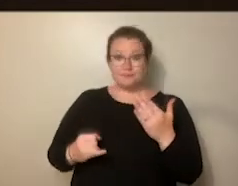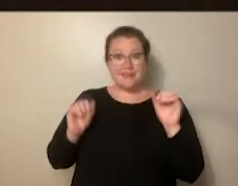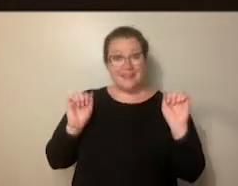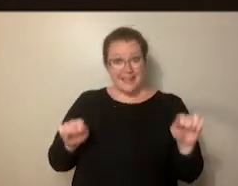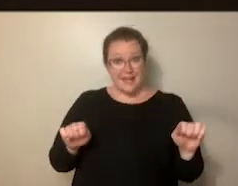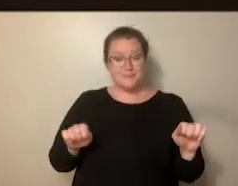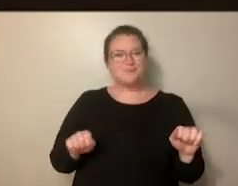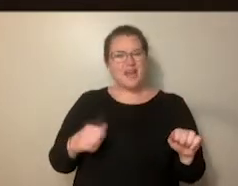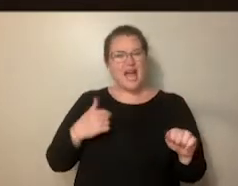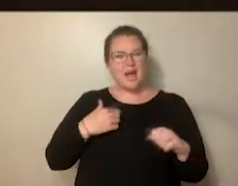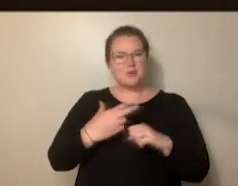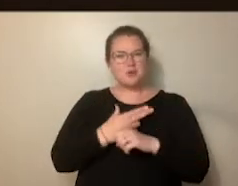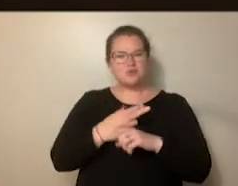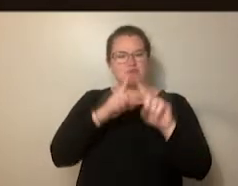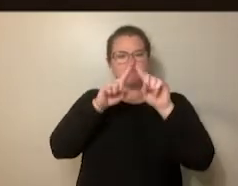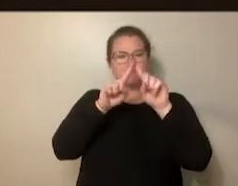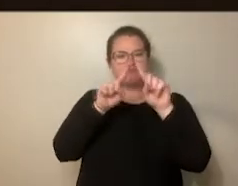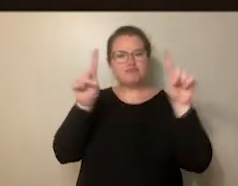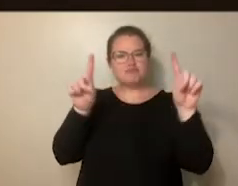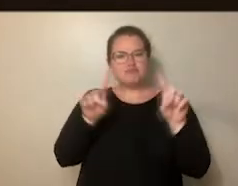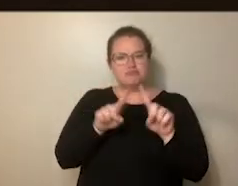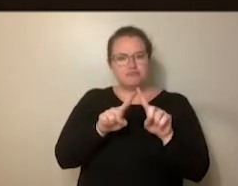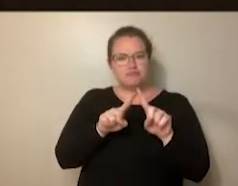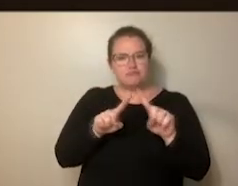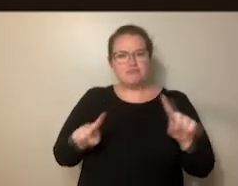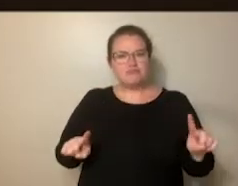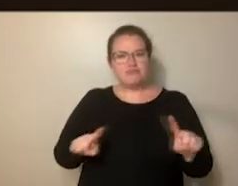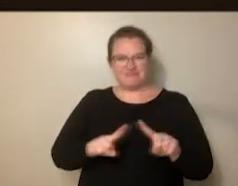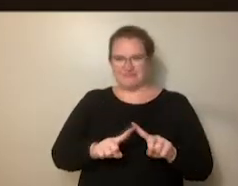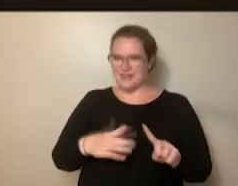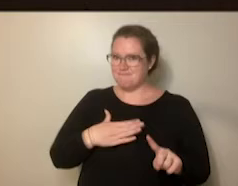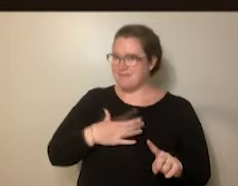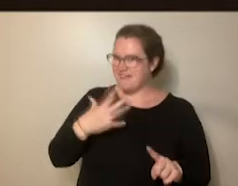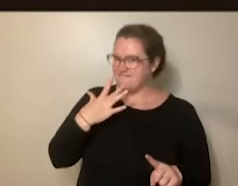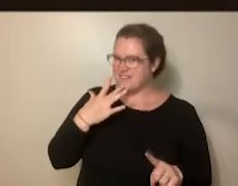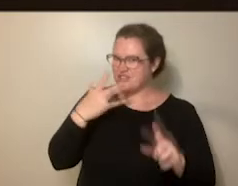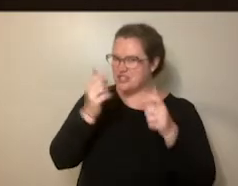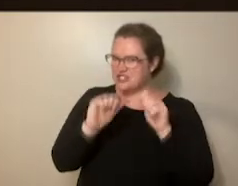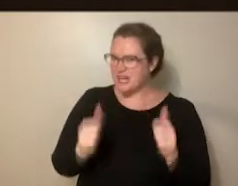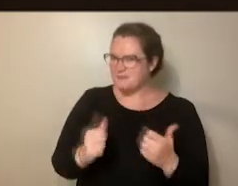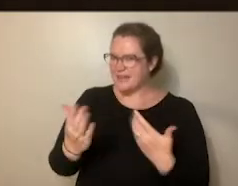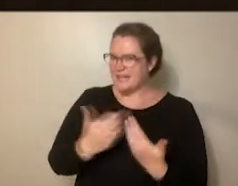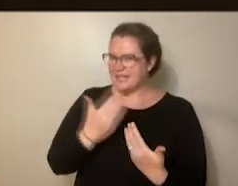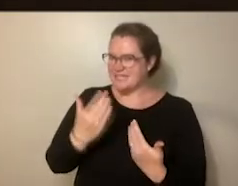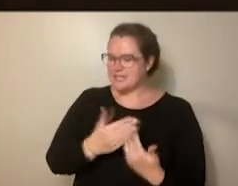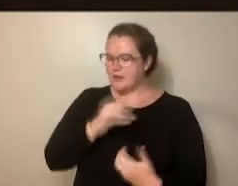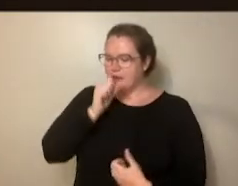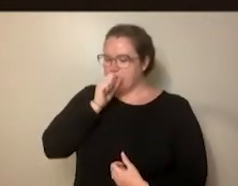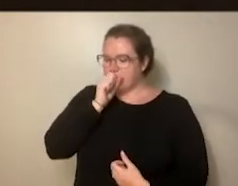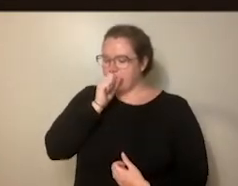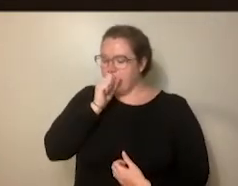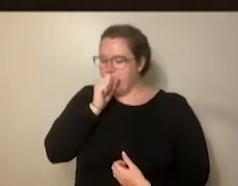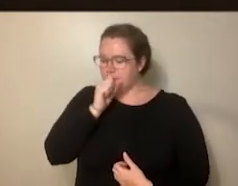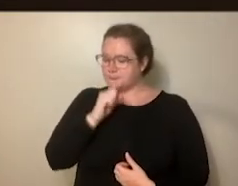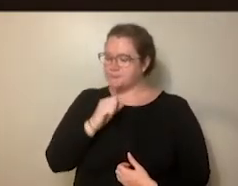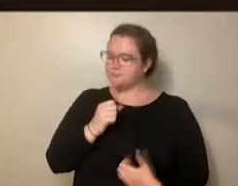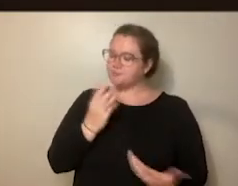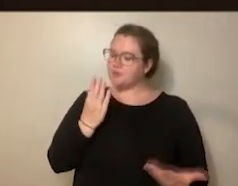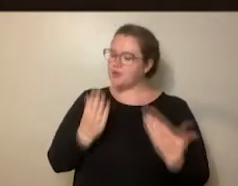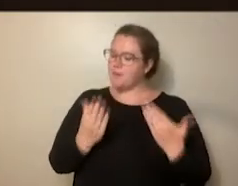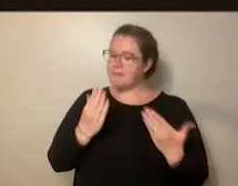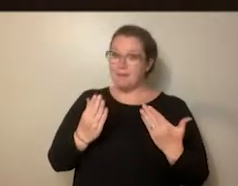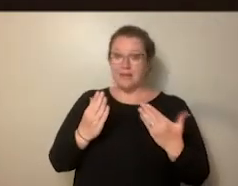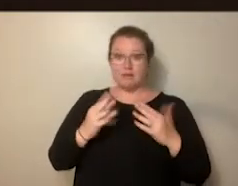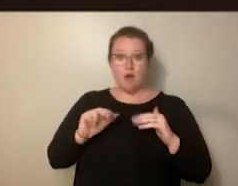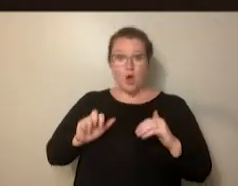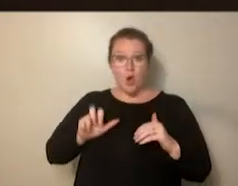them with triangles. Triangles are Miss Haskins' favorite shape. They're easy. Maybe my second story has